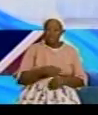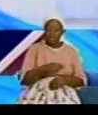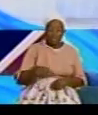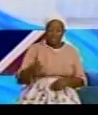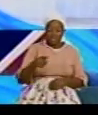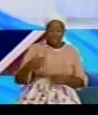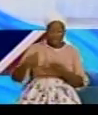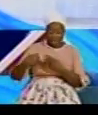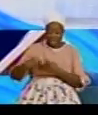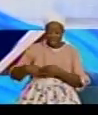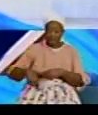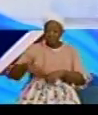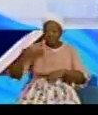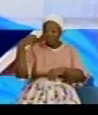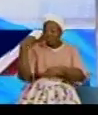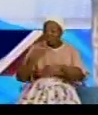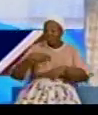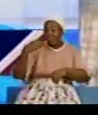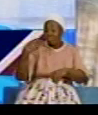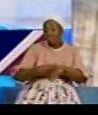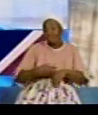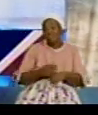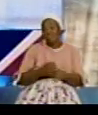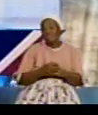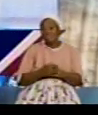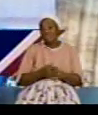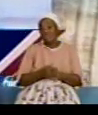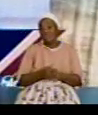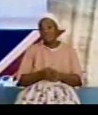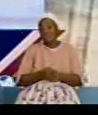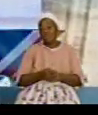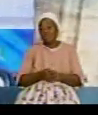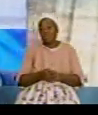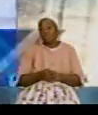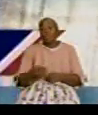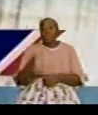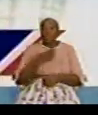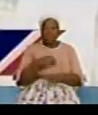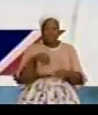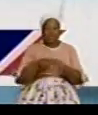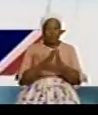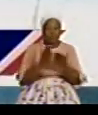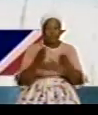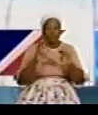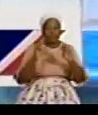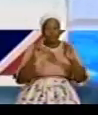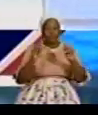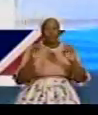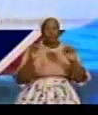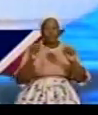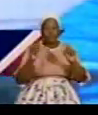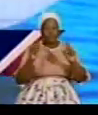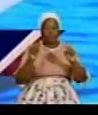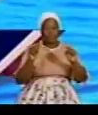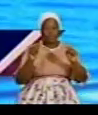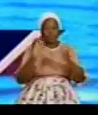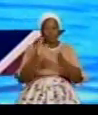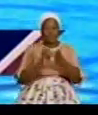seared with a hot iron. Matthew chapter 12, chapter